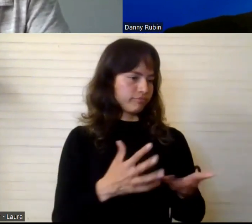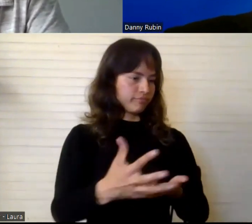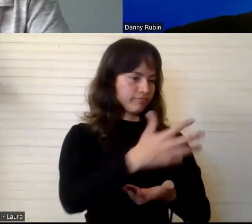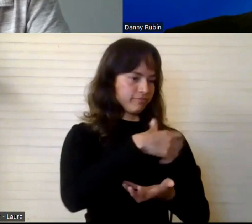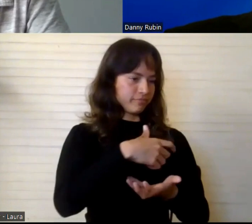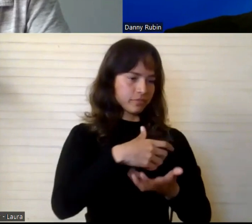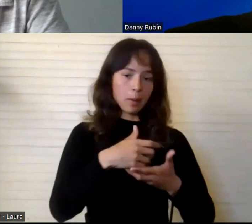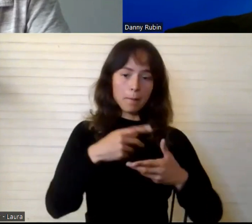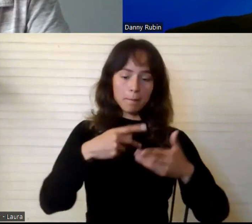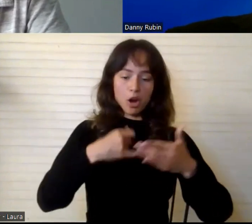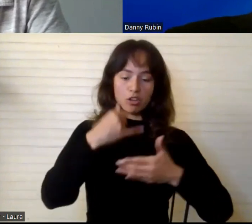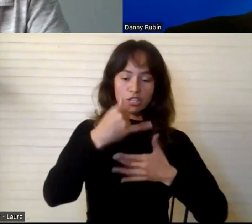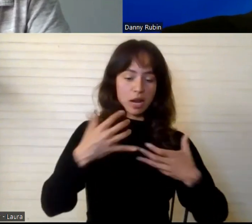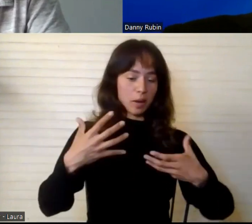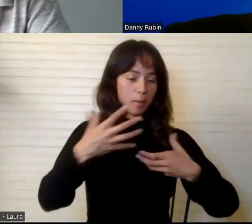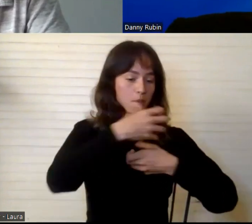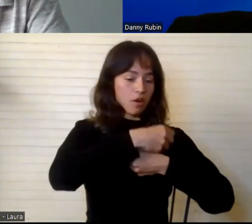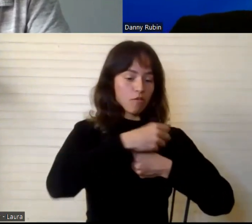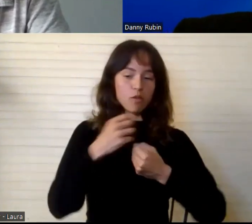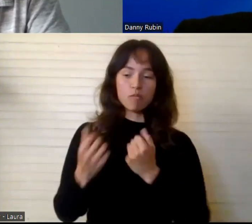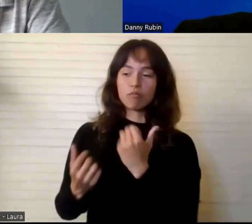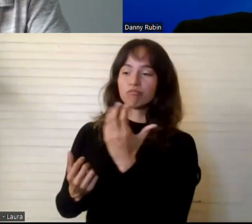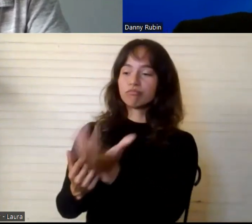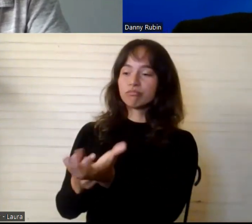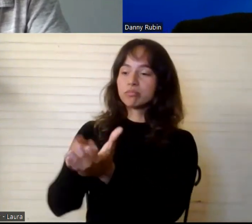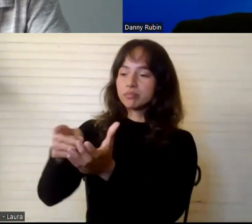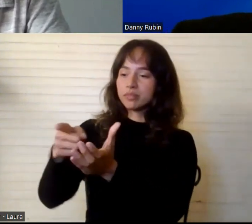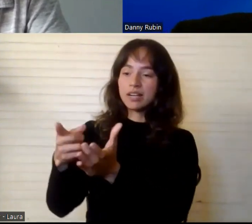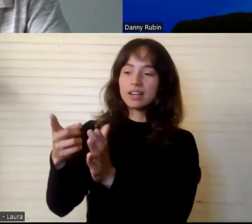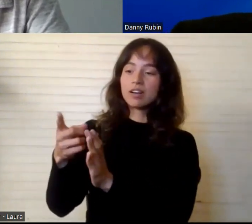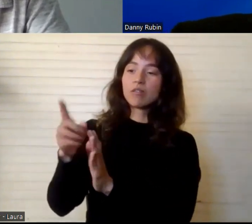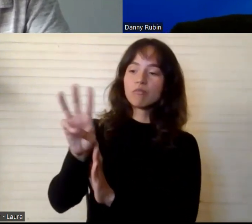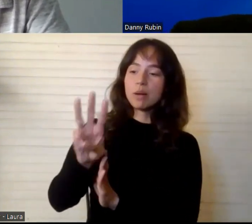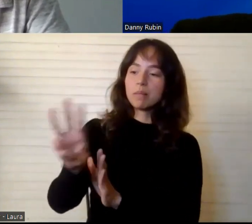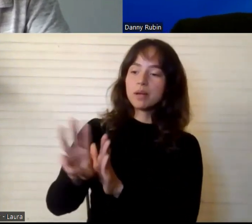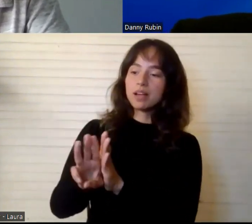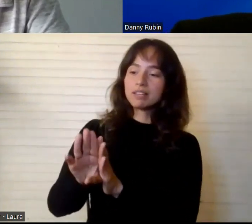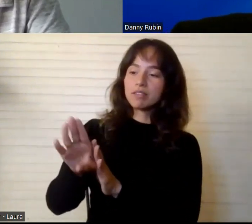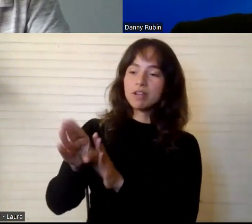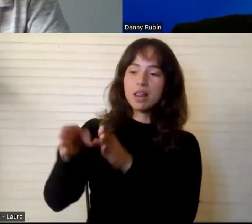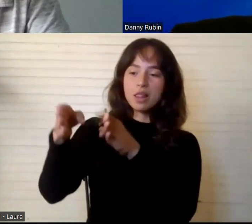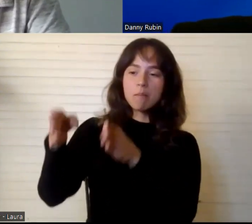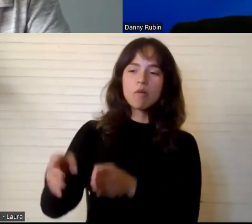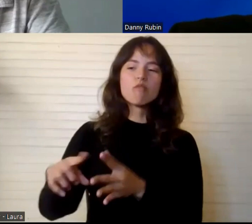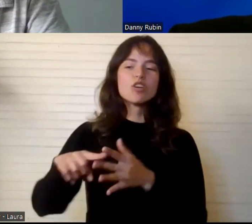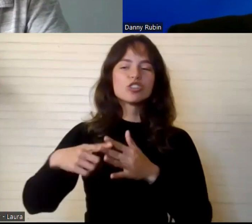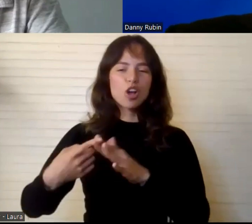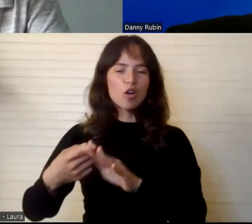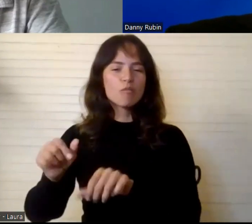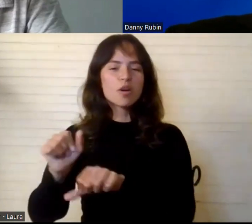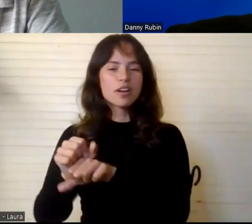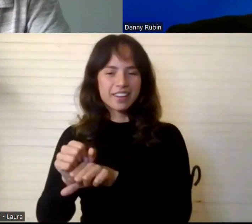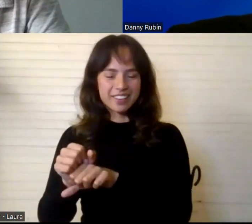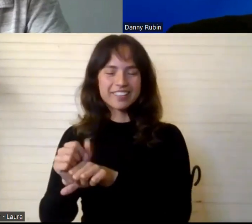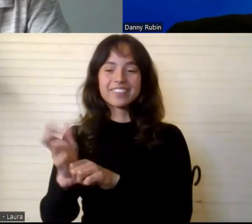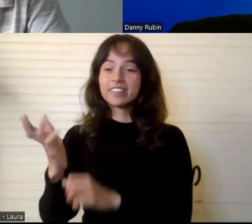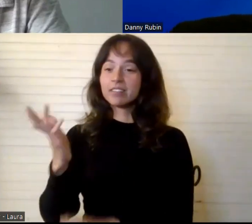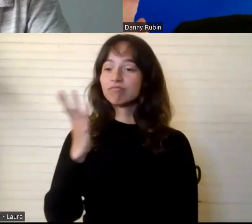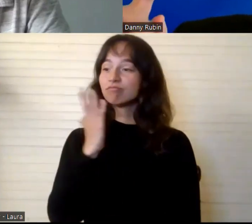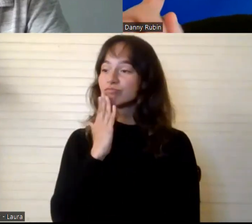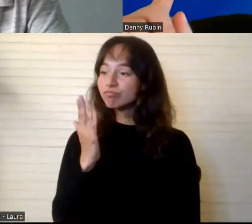for that. We have a couple of questions. I'm going to combine them. Denise Hunt and an anonymous person. I'm going to combine these